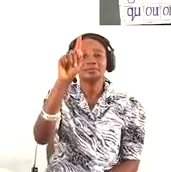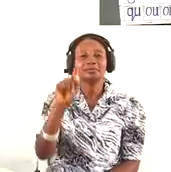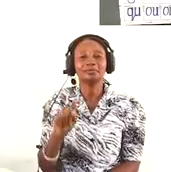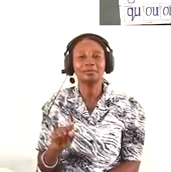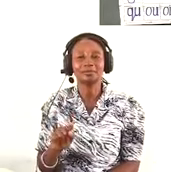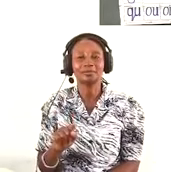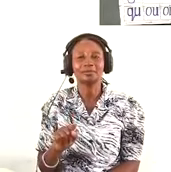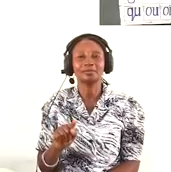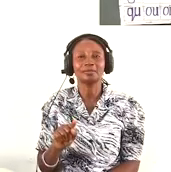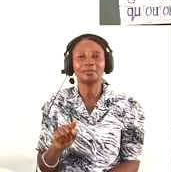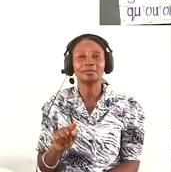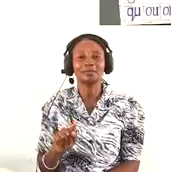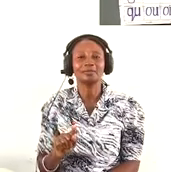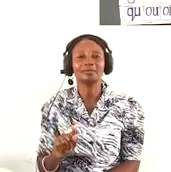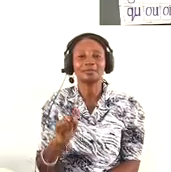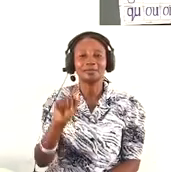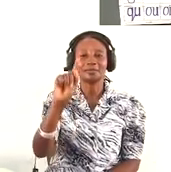we go again.